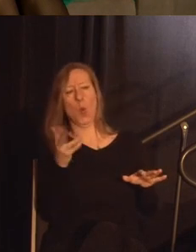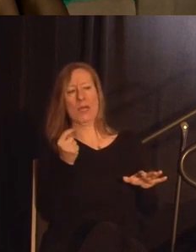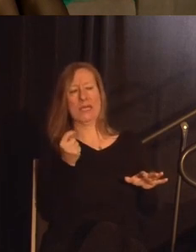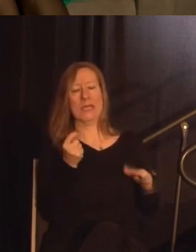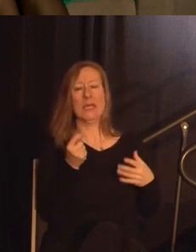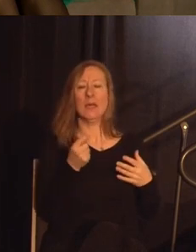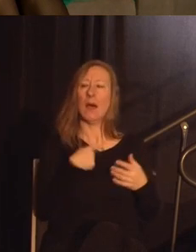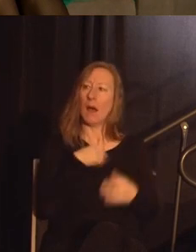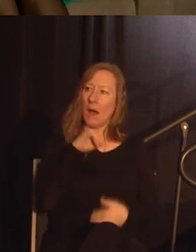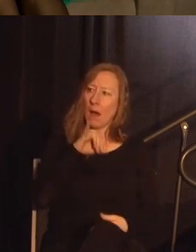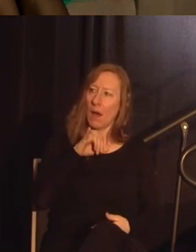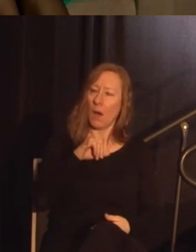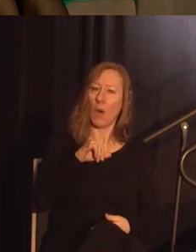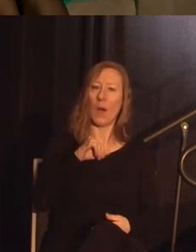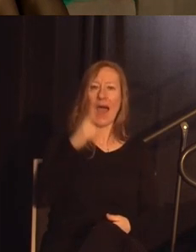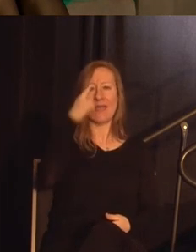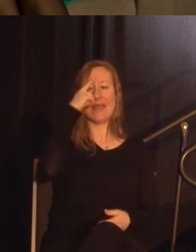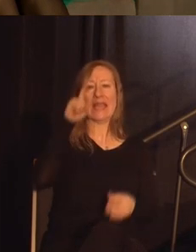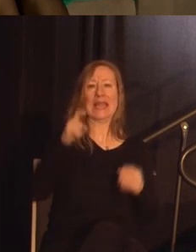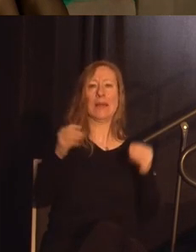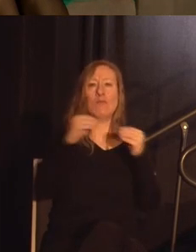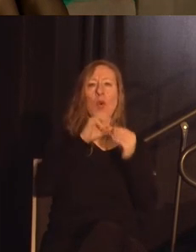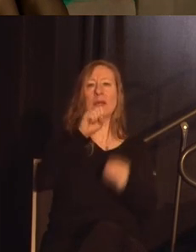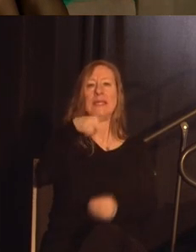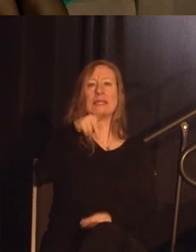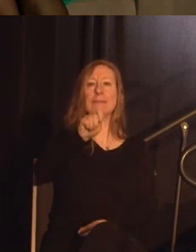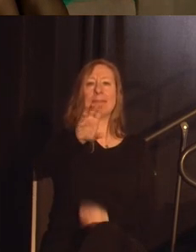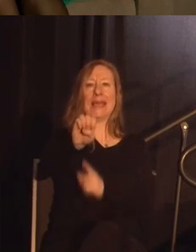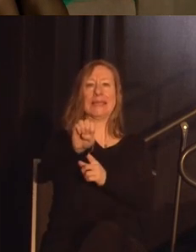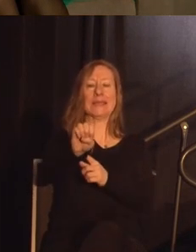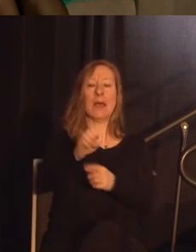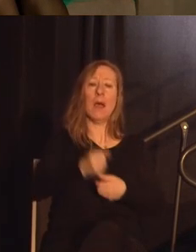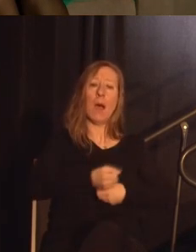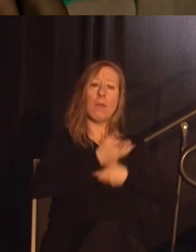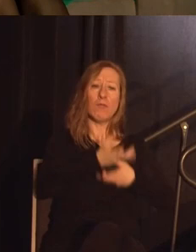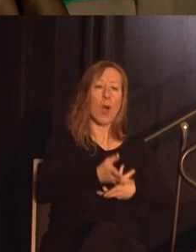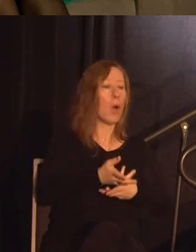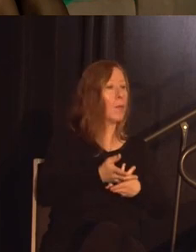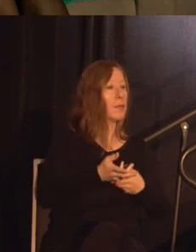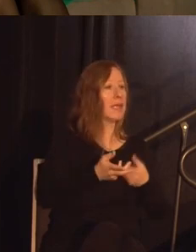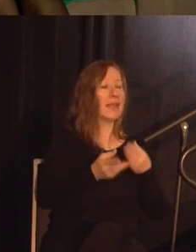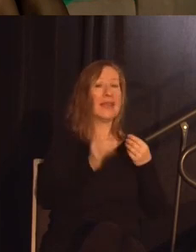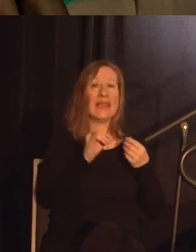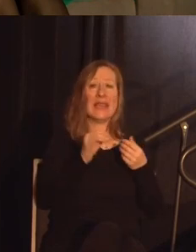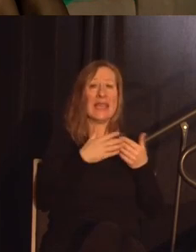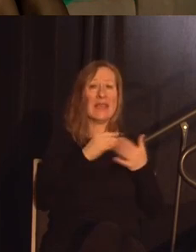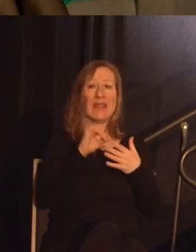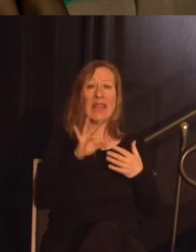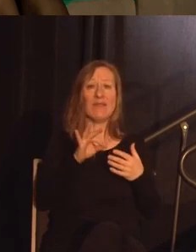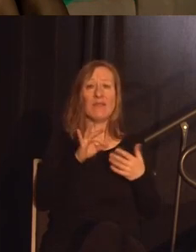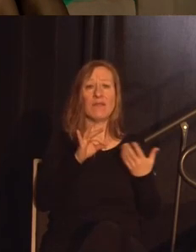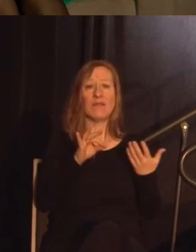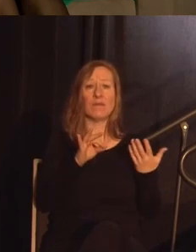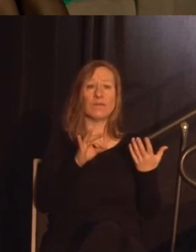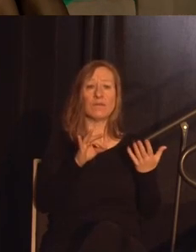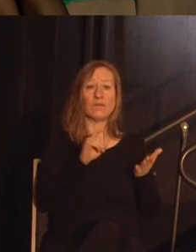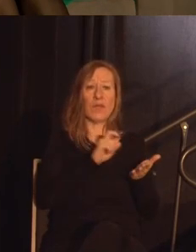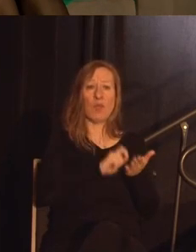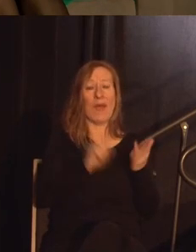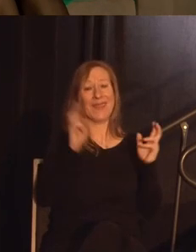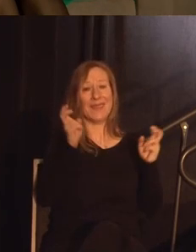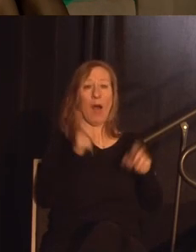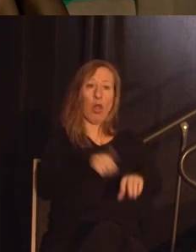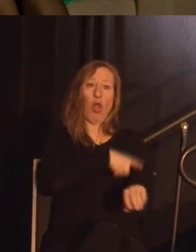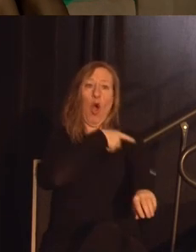more here and it needs more space. I mean, poems are, even if you love long poems, like they are pretty short compared, like this